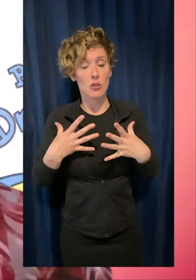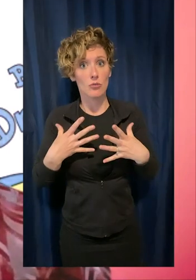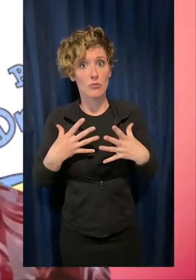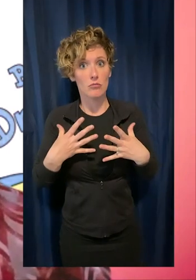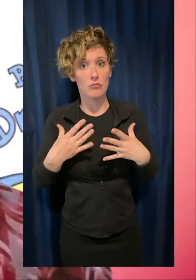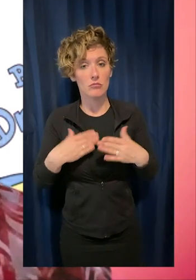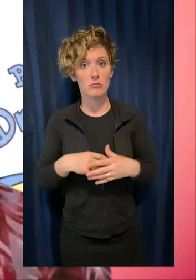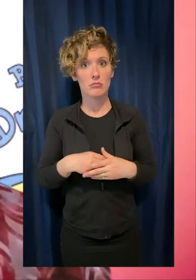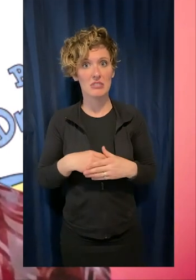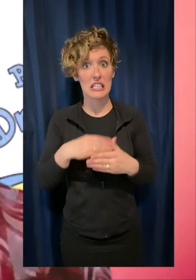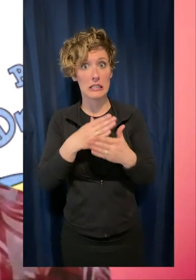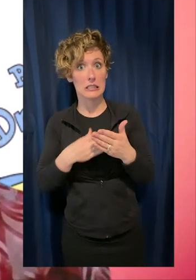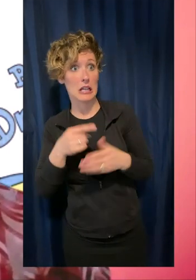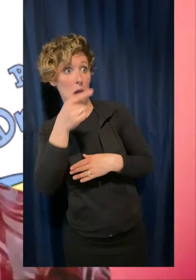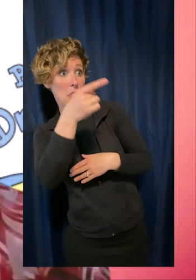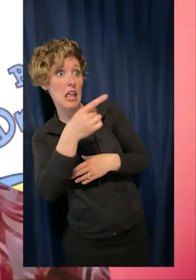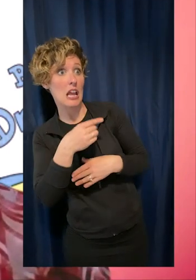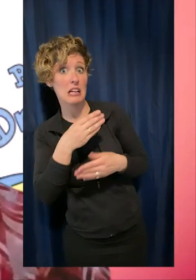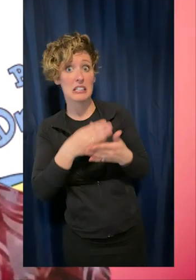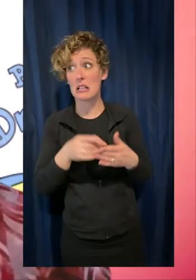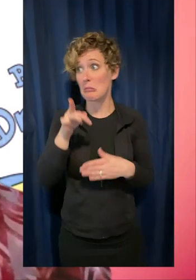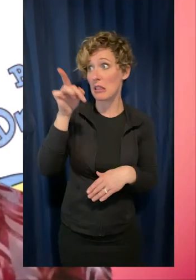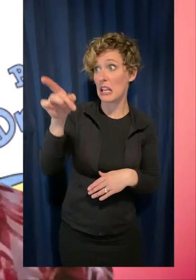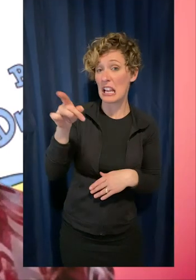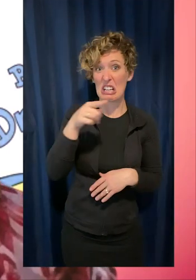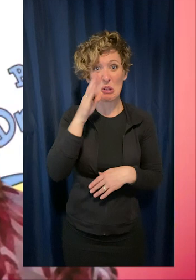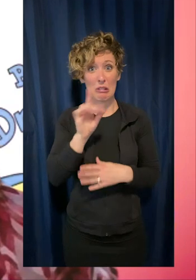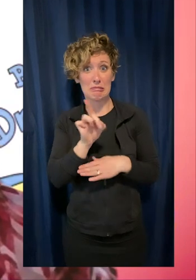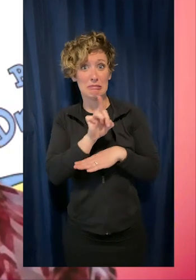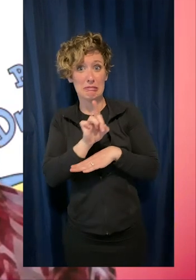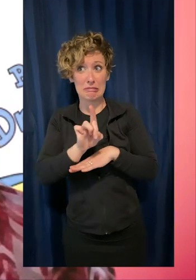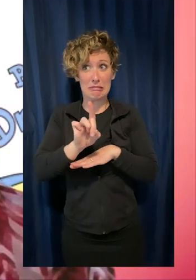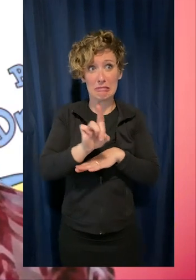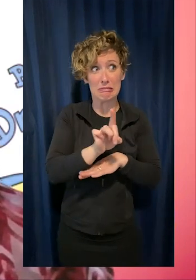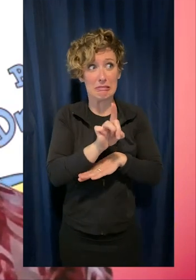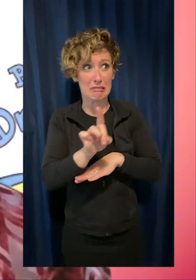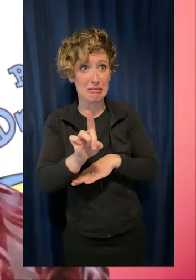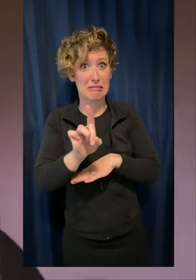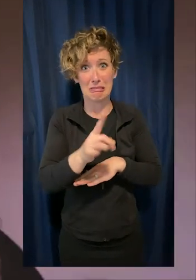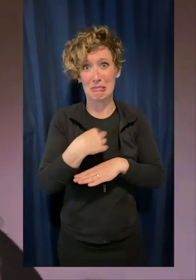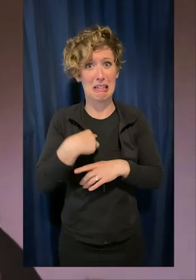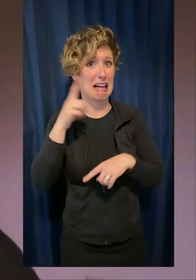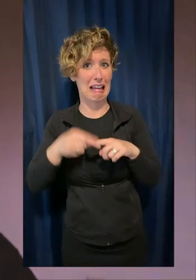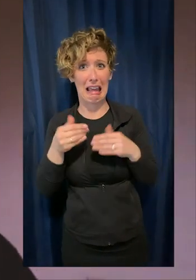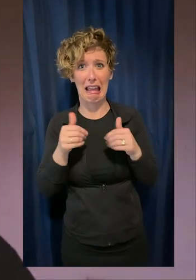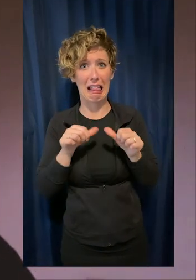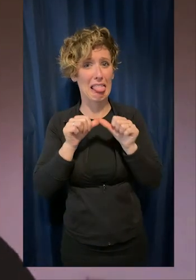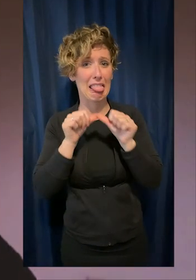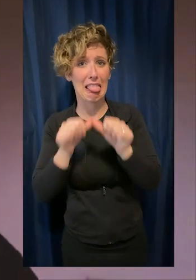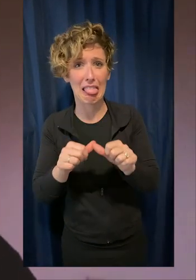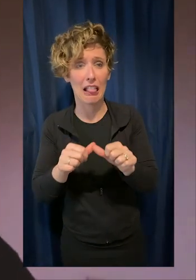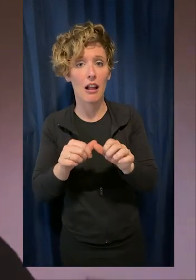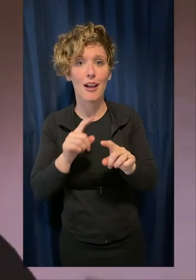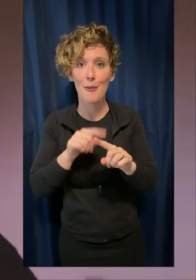road between hither and yon that can scare you so much you won't want to go on. But on you will go, though the weather